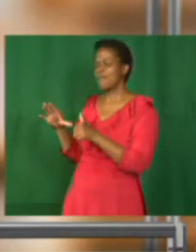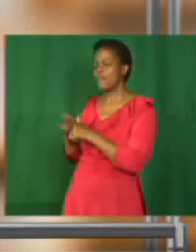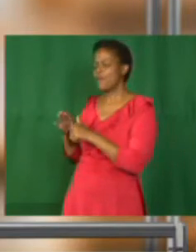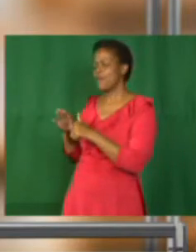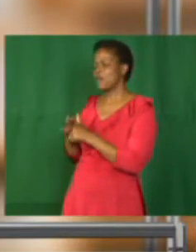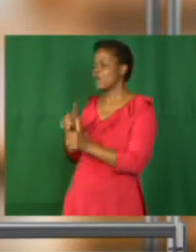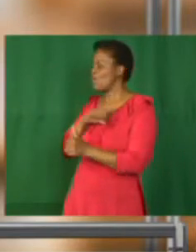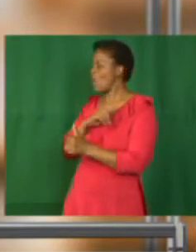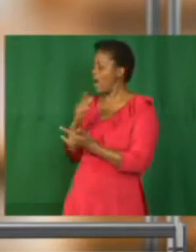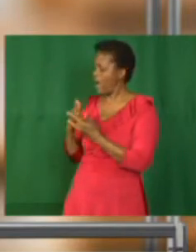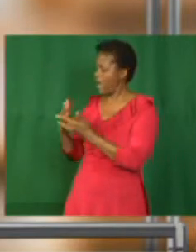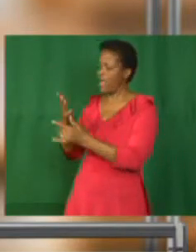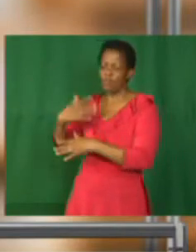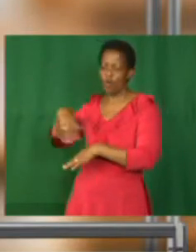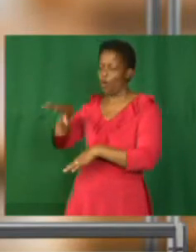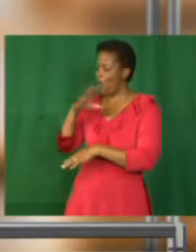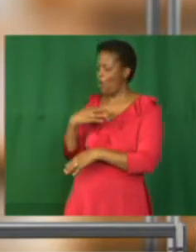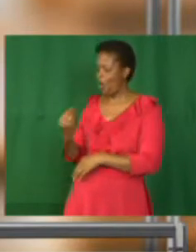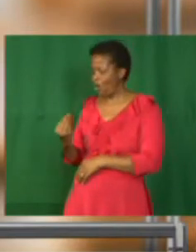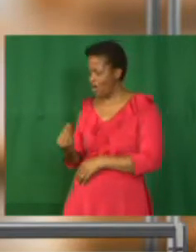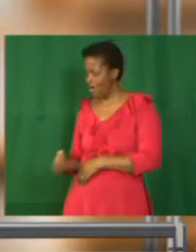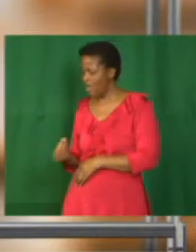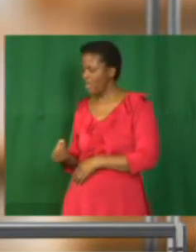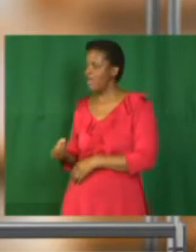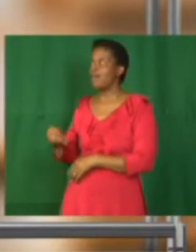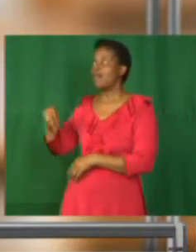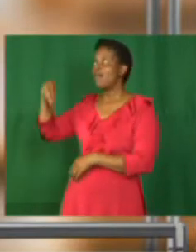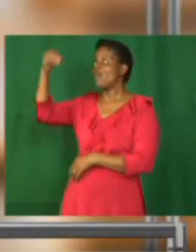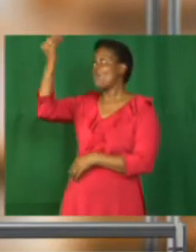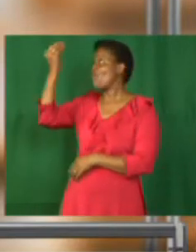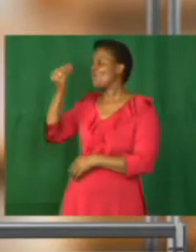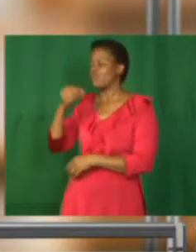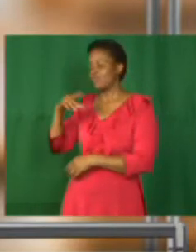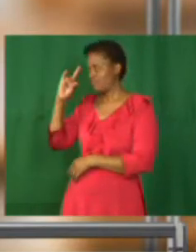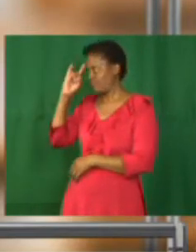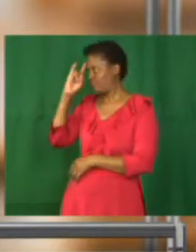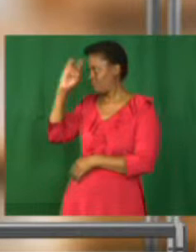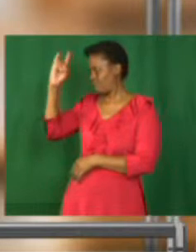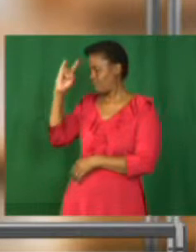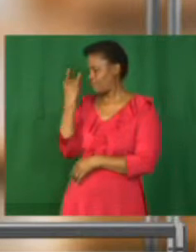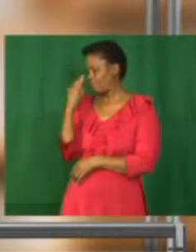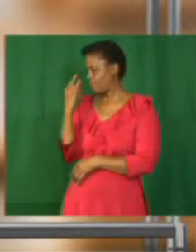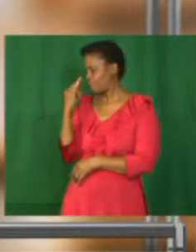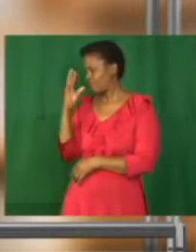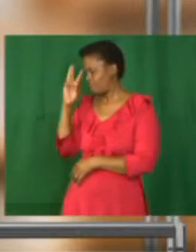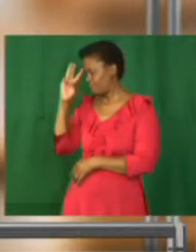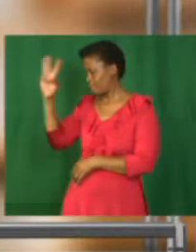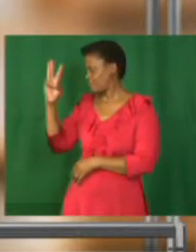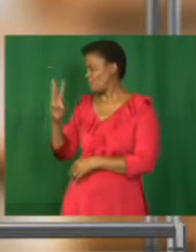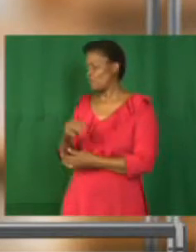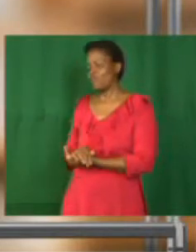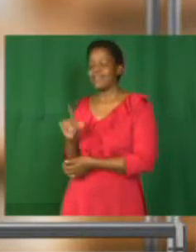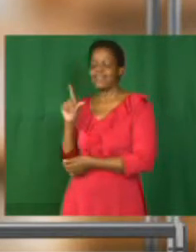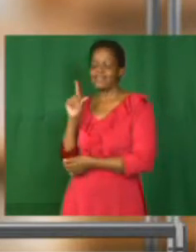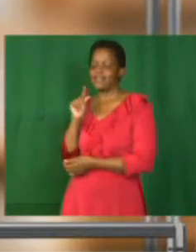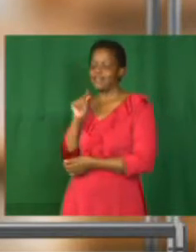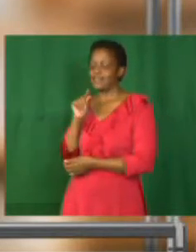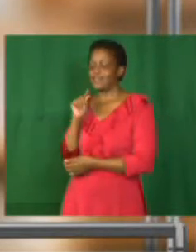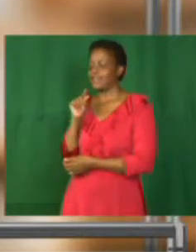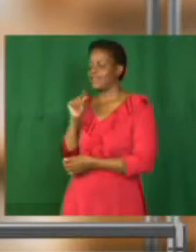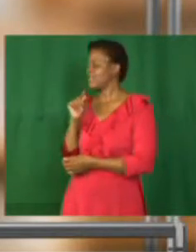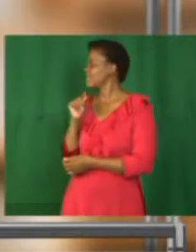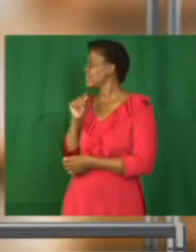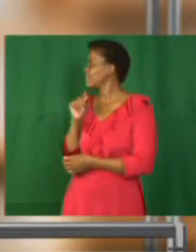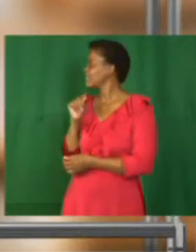both young and old, to gain a lot of wisdom. So thank you very much for that. That was a very interesting lesson. And I hope that the